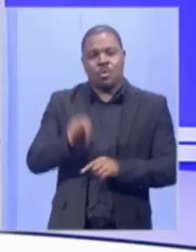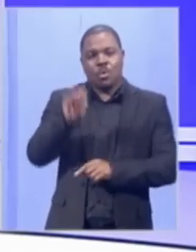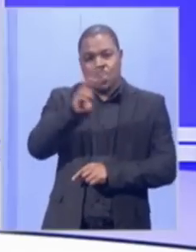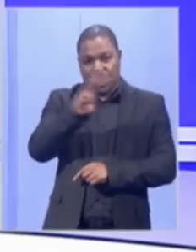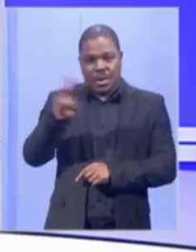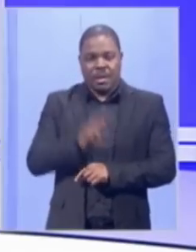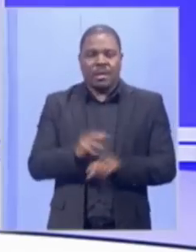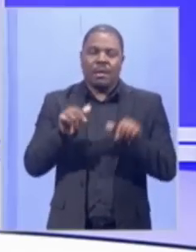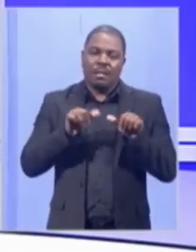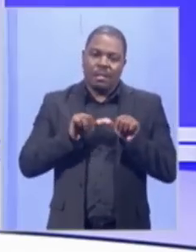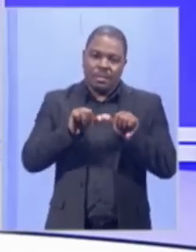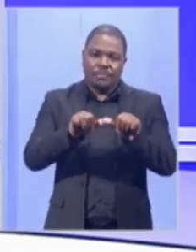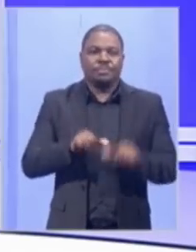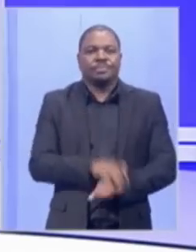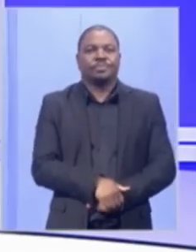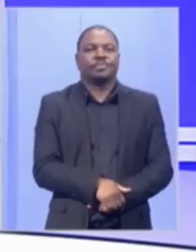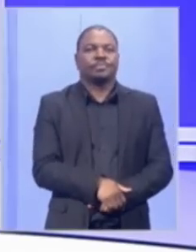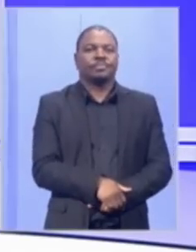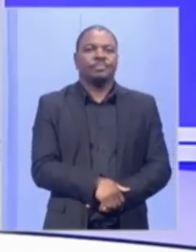Northwest ha re hatela pele